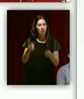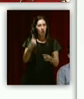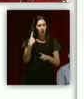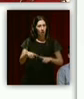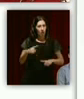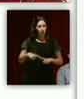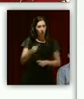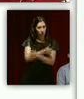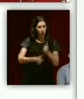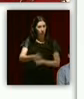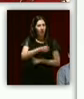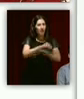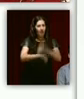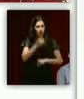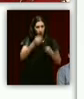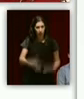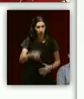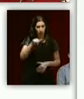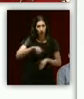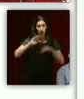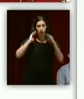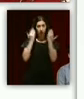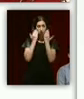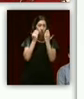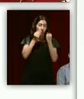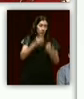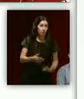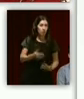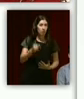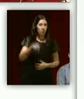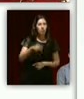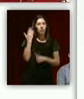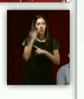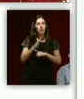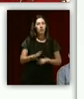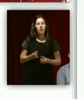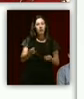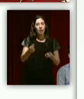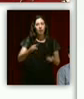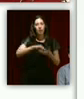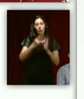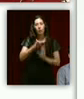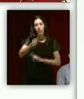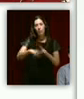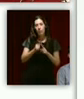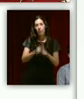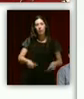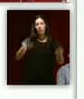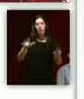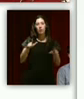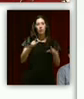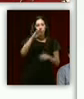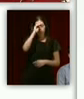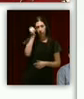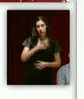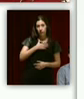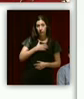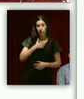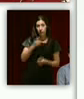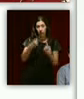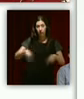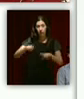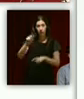solve the primary issues, primary needs. Of course, I agree with that. And in this conference, we see